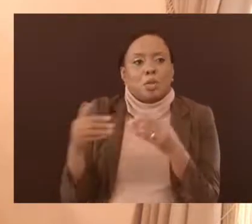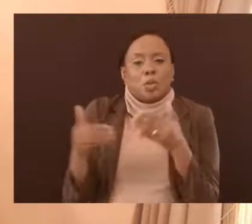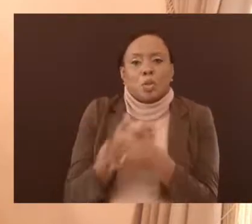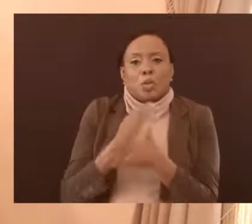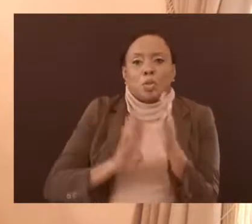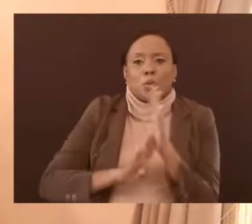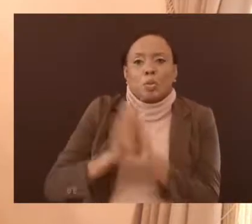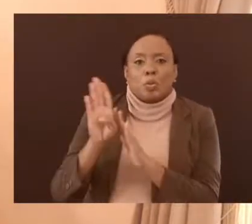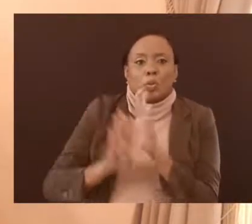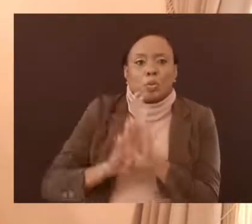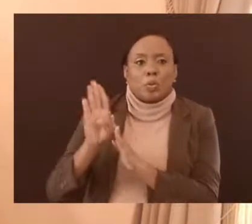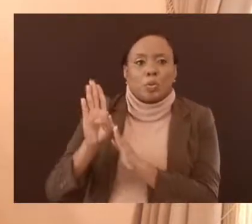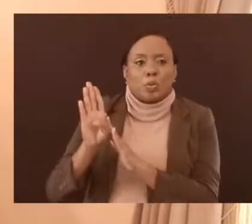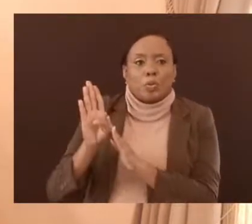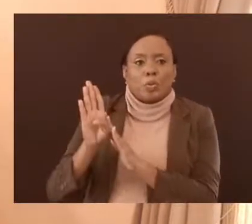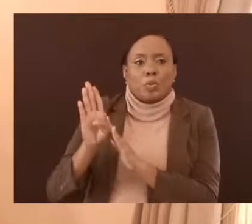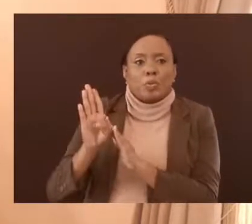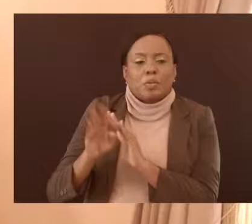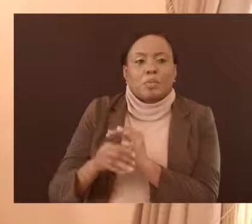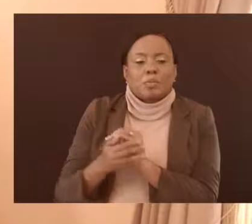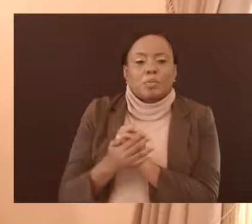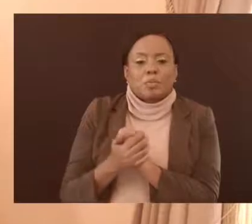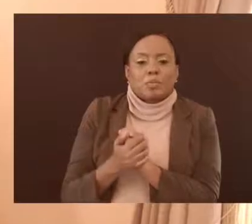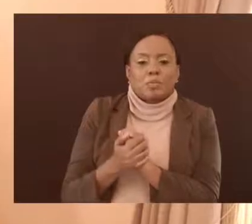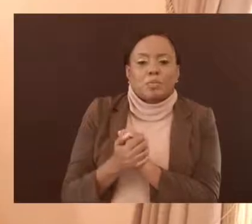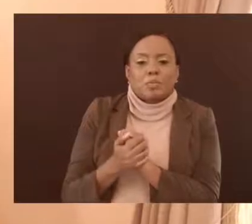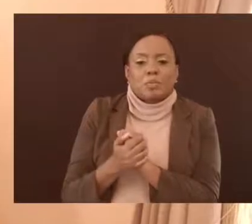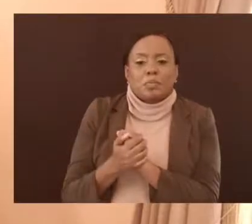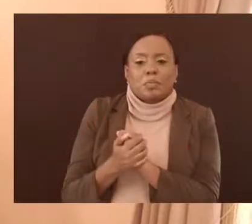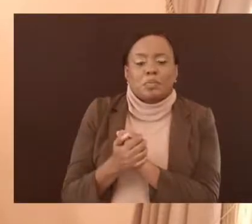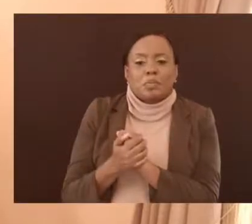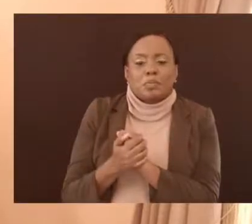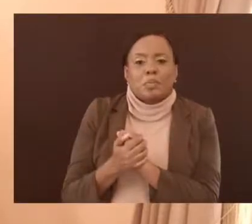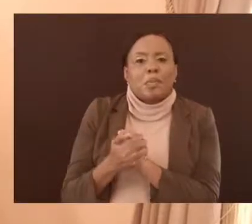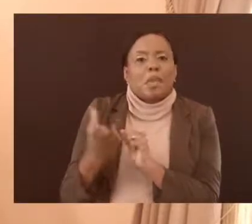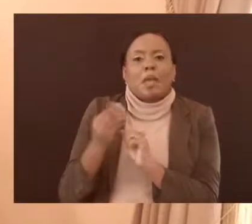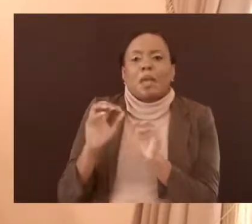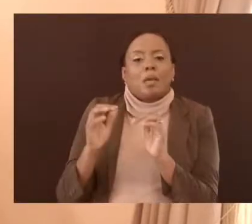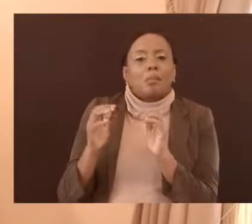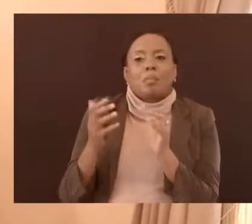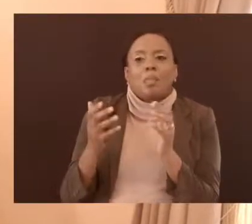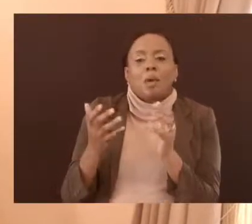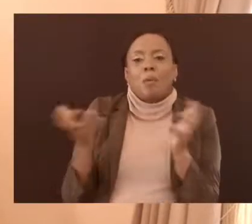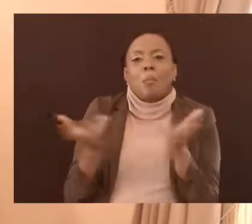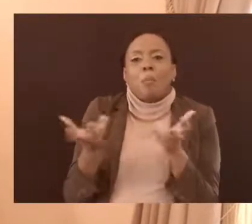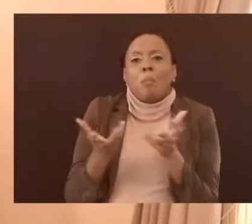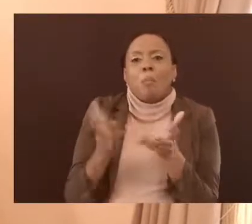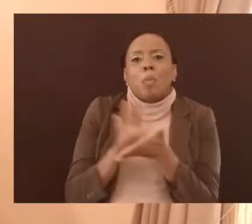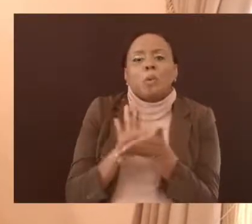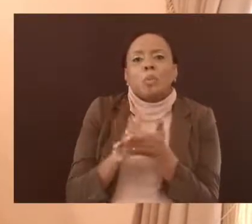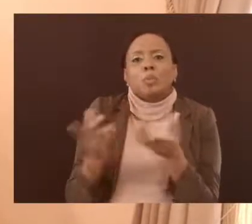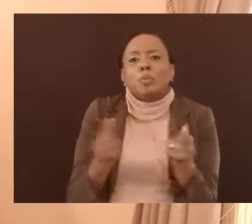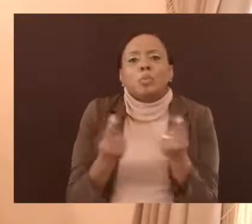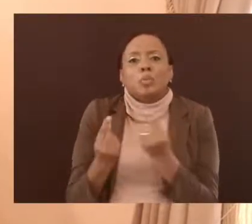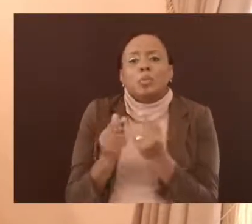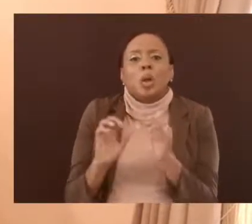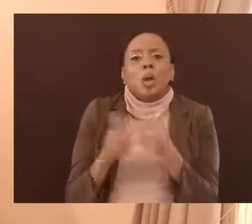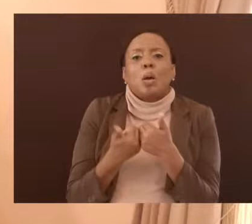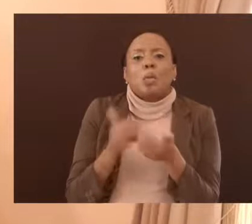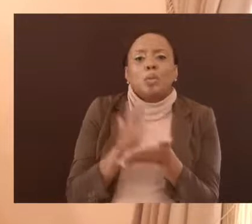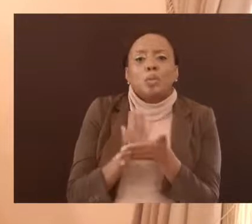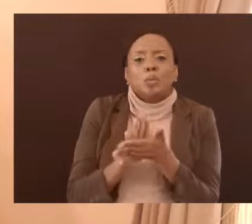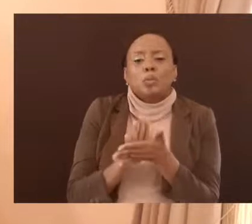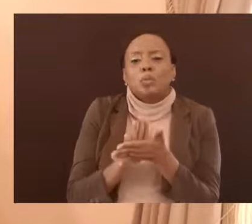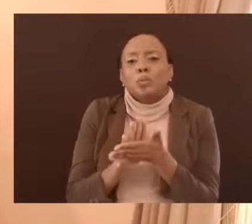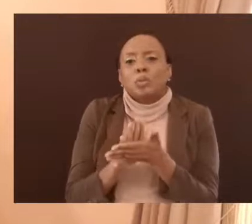for the Barbados economy and what the schools can do to play a role in the development of those